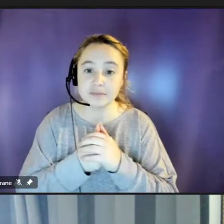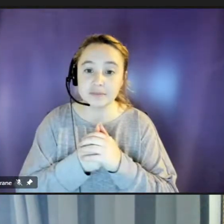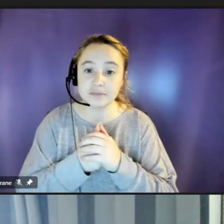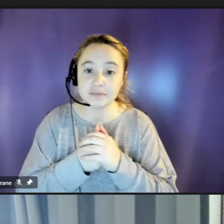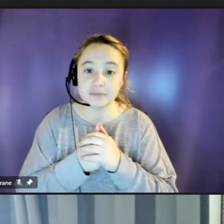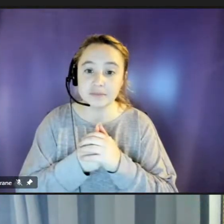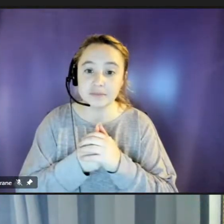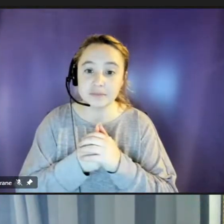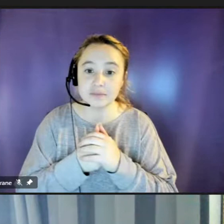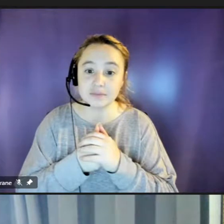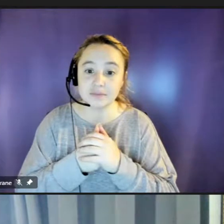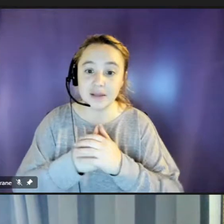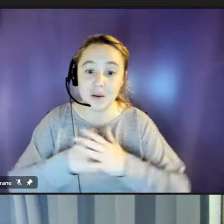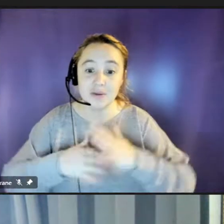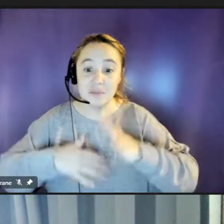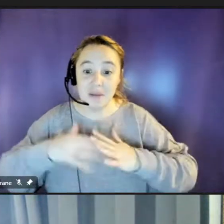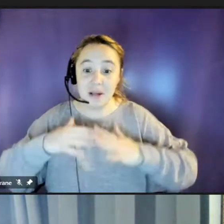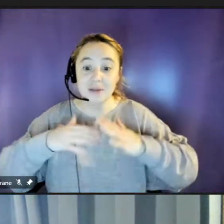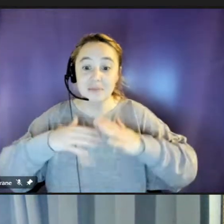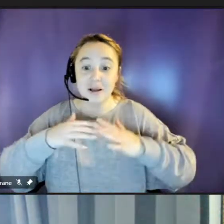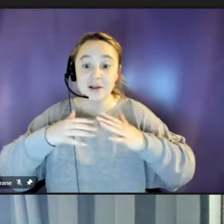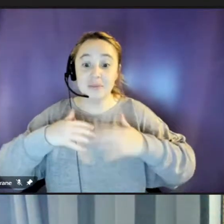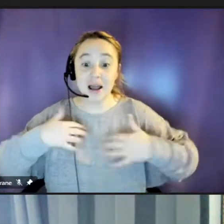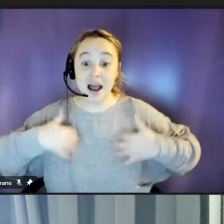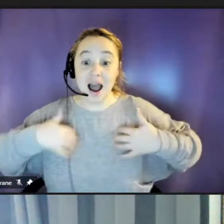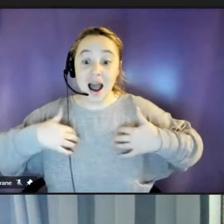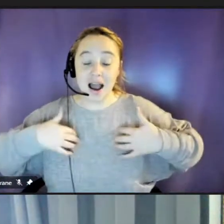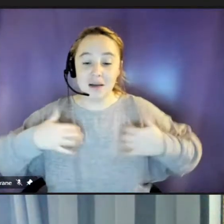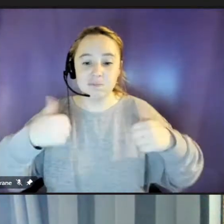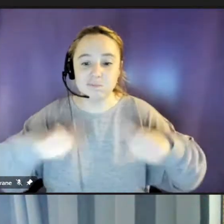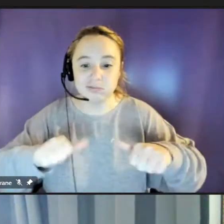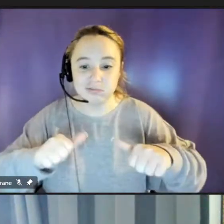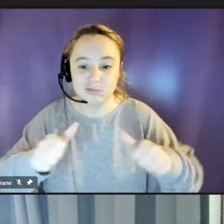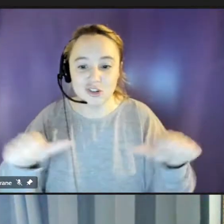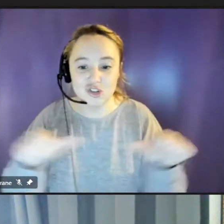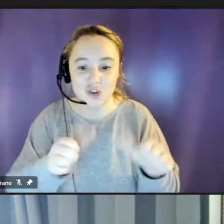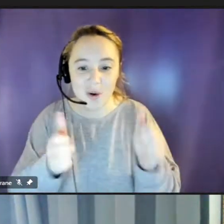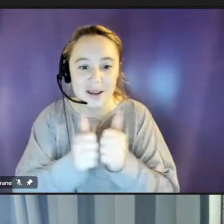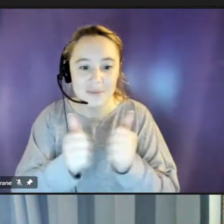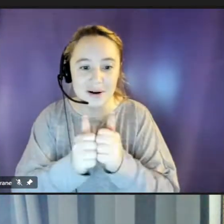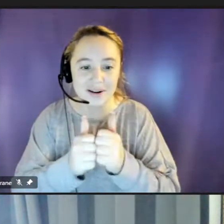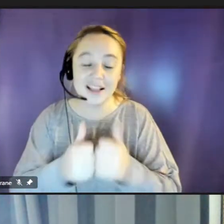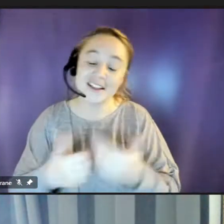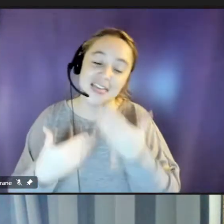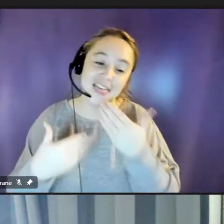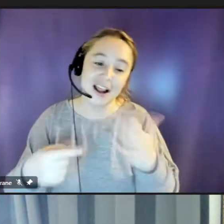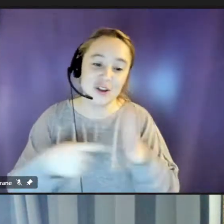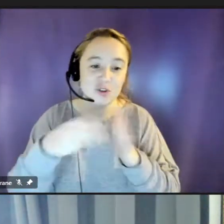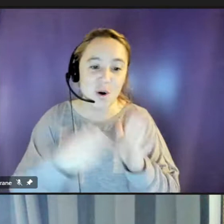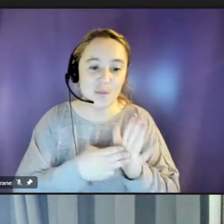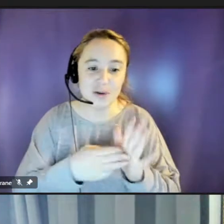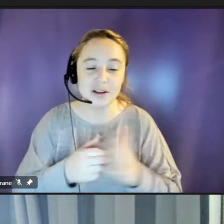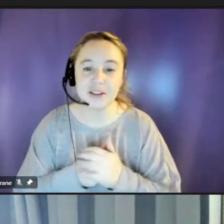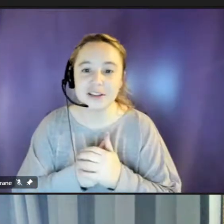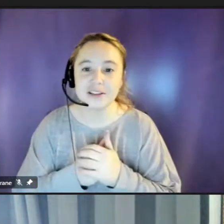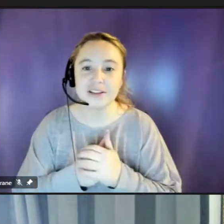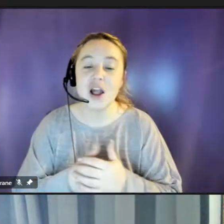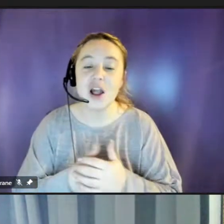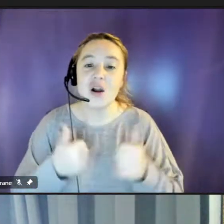big build up for a really short paper that was very uncontroversial. So thank you, Tom. Okay, well, in that